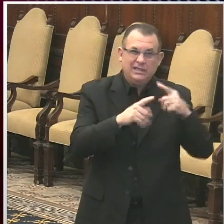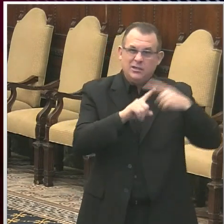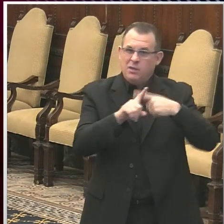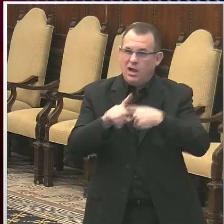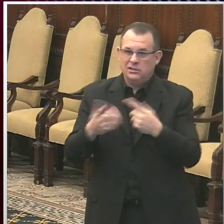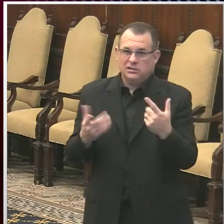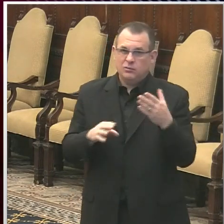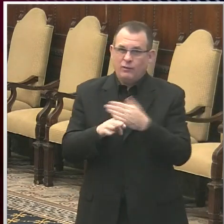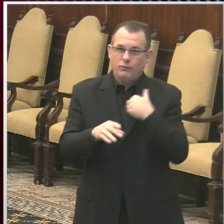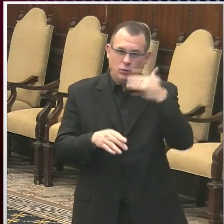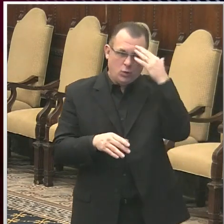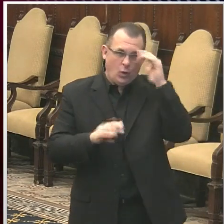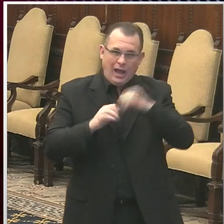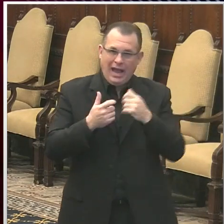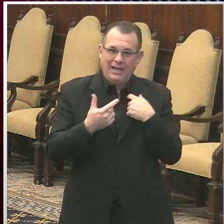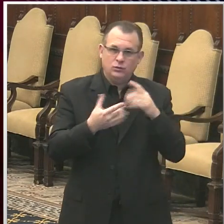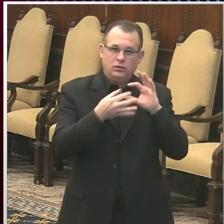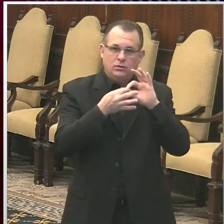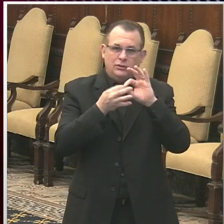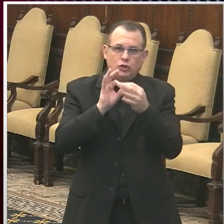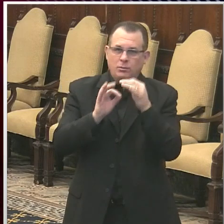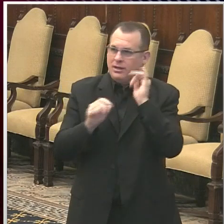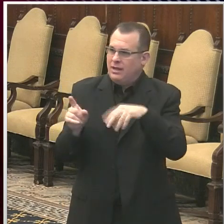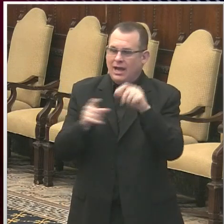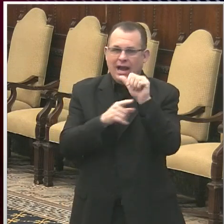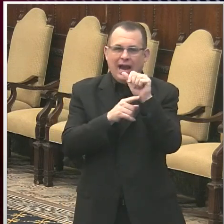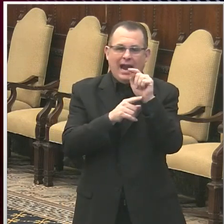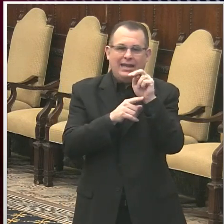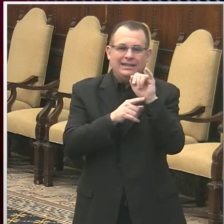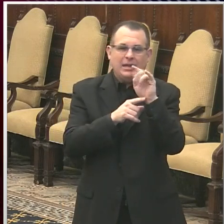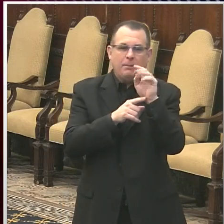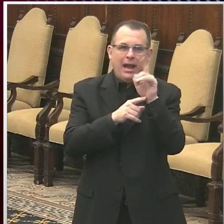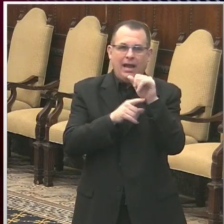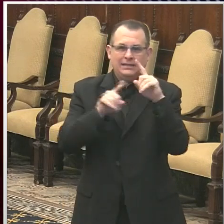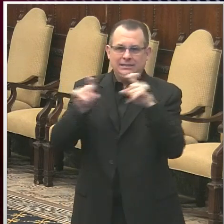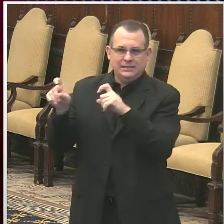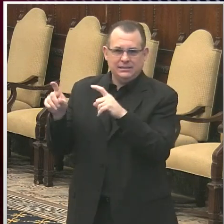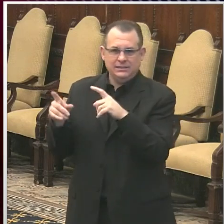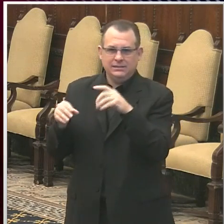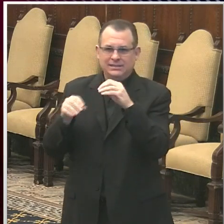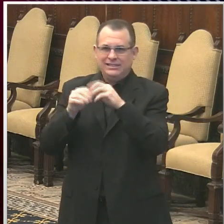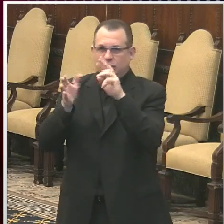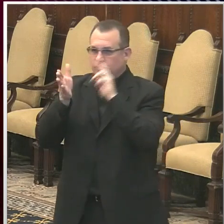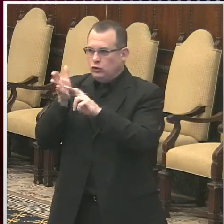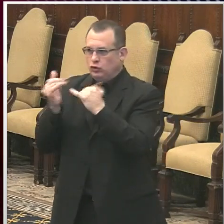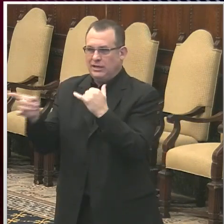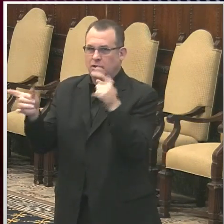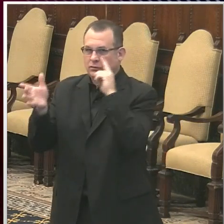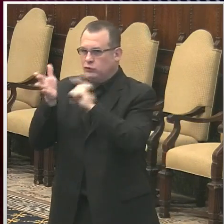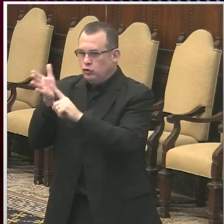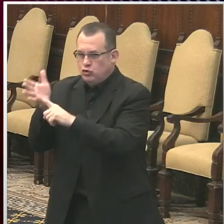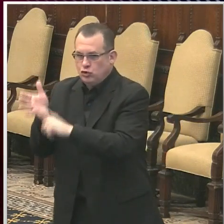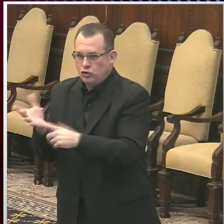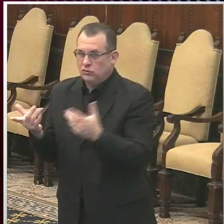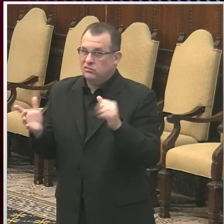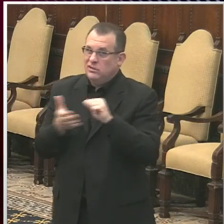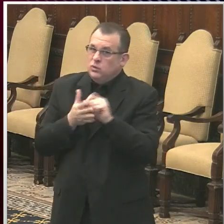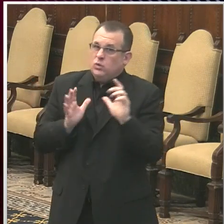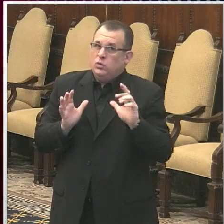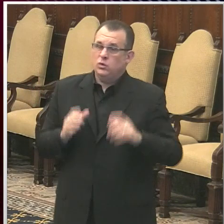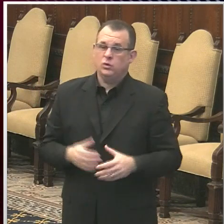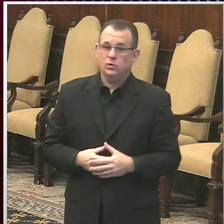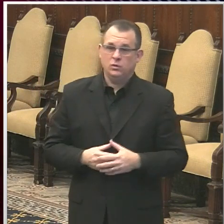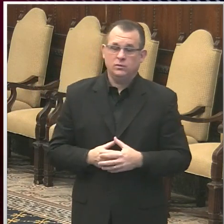So it's in more, I would think of as a research mode than it is something which is out there for people to use for the individual decision making.